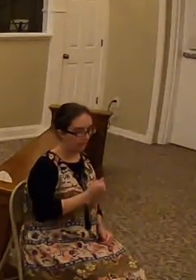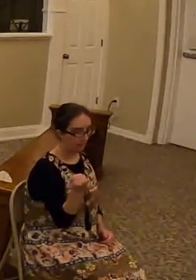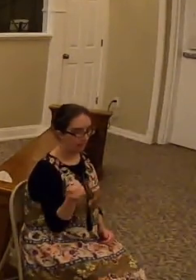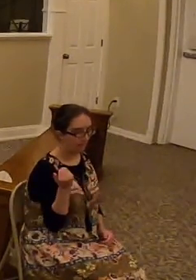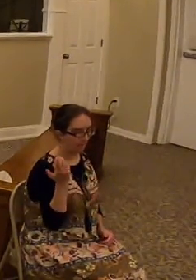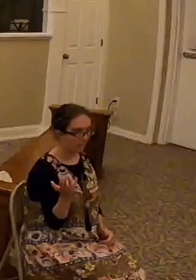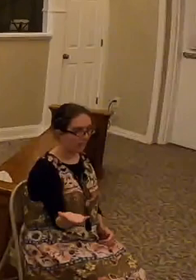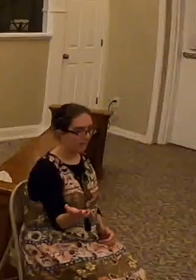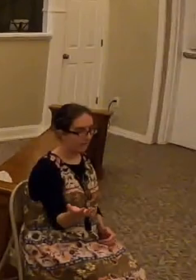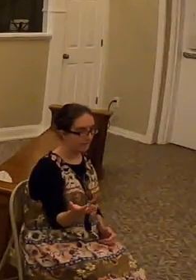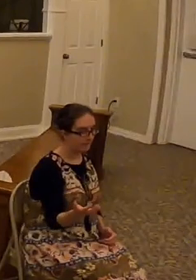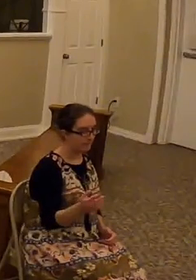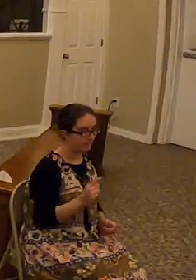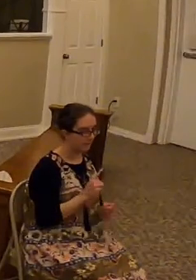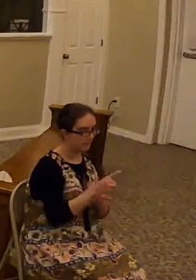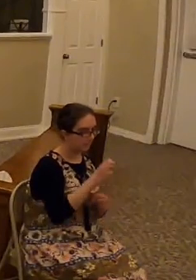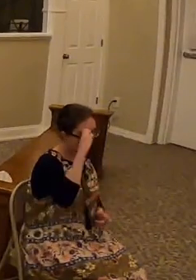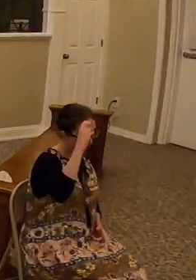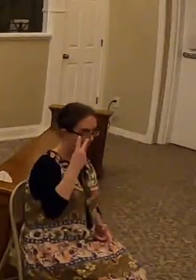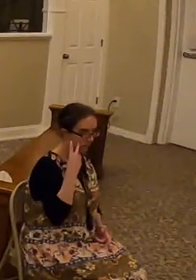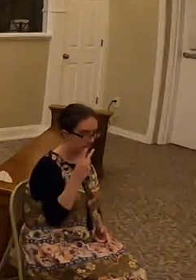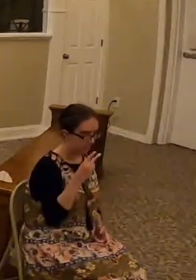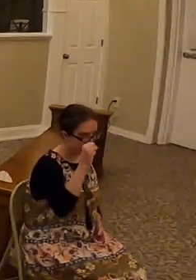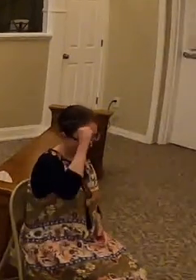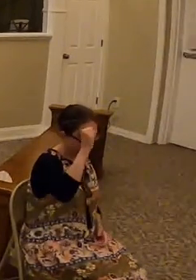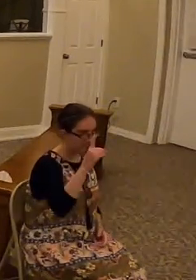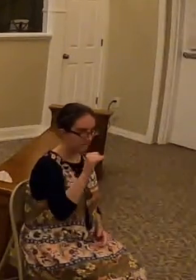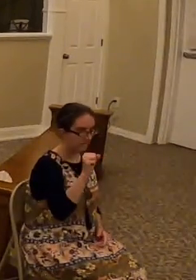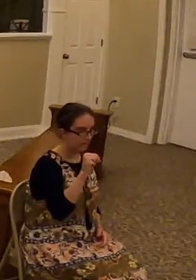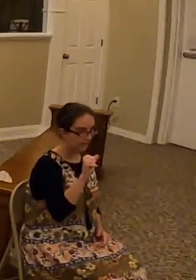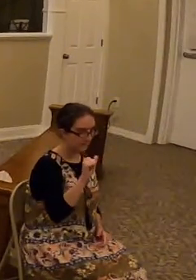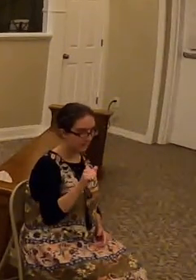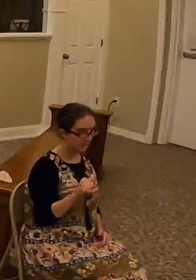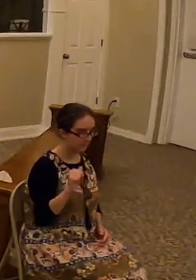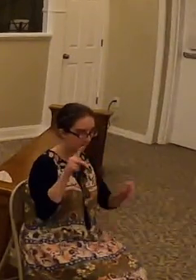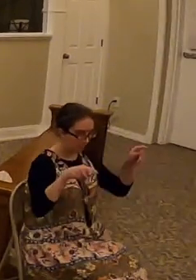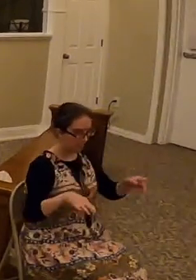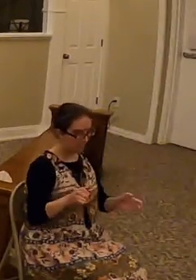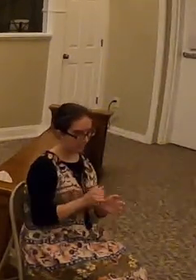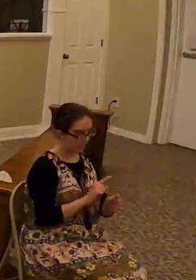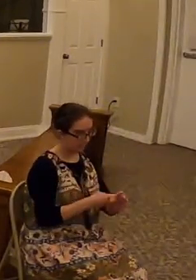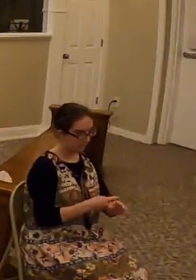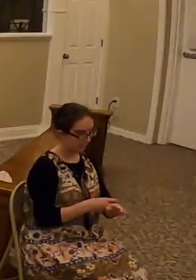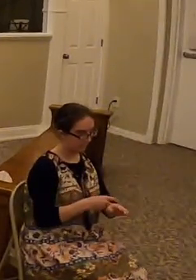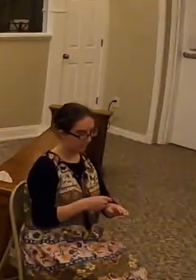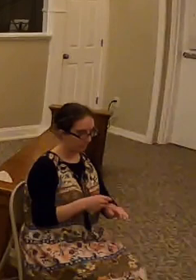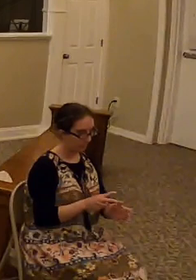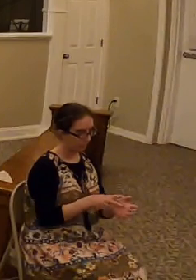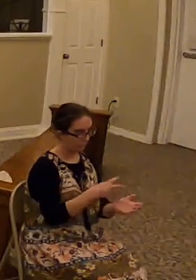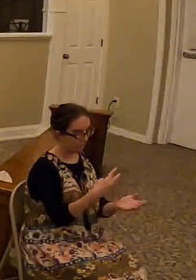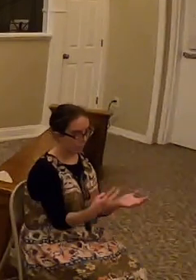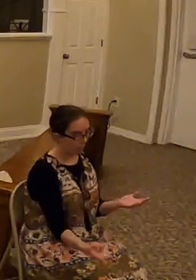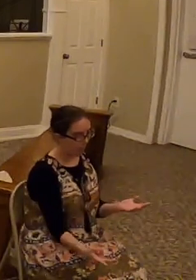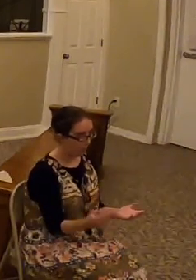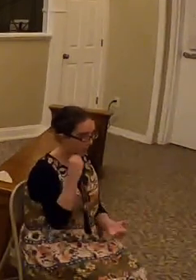hand, when he sees to his dismay someone who's starting to slip. Yeah.